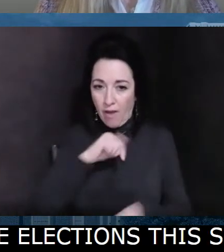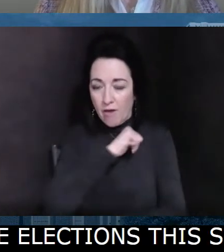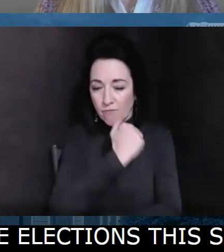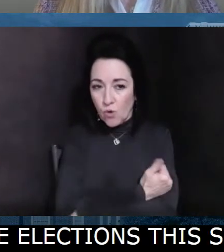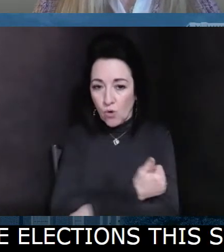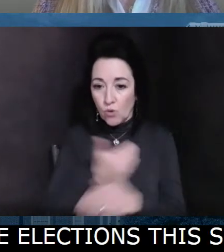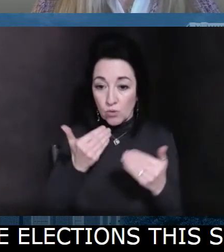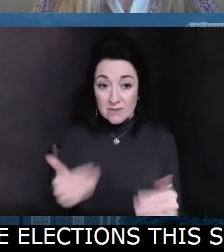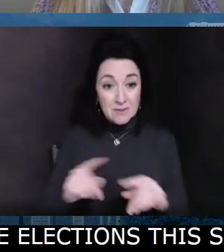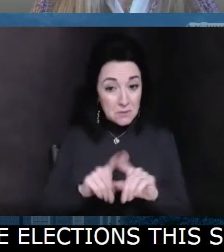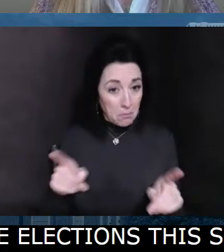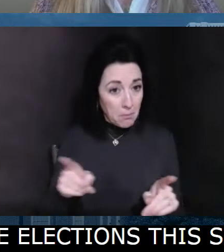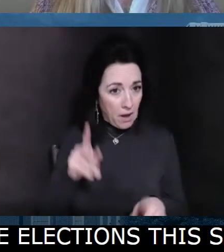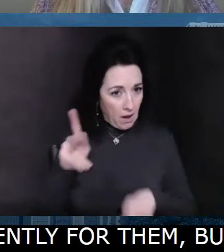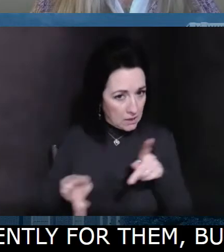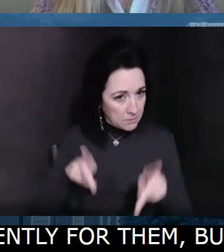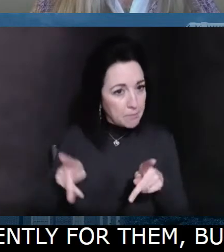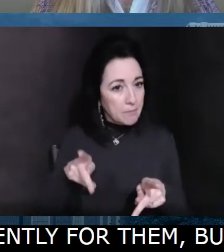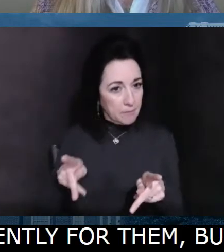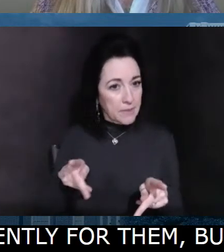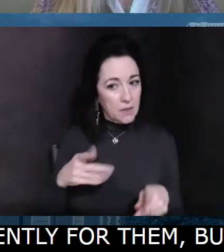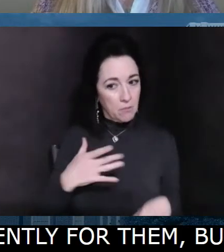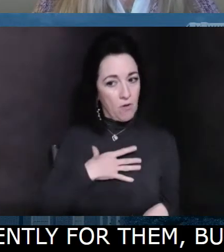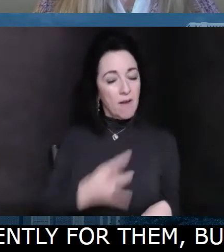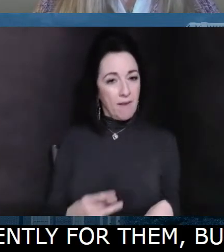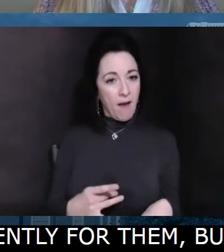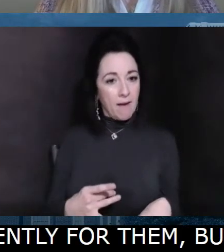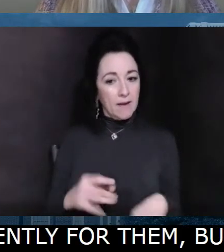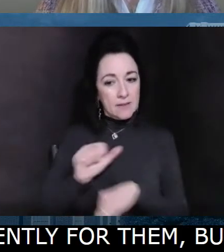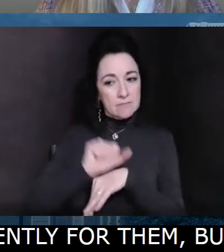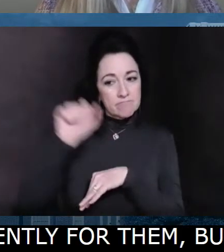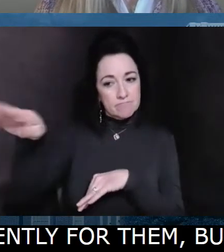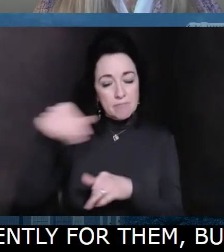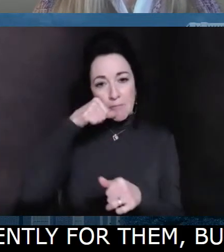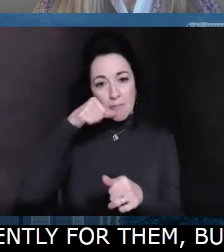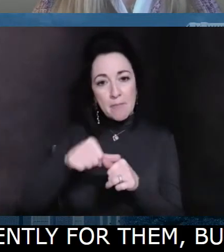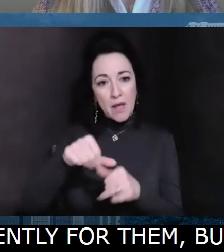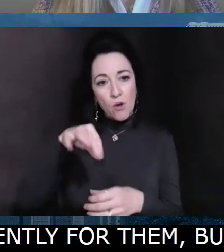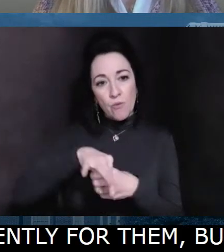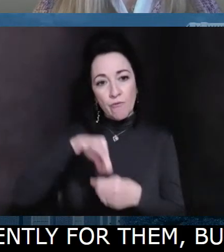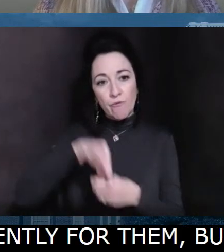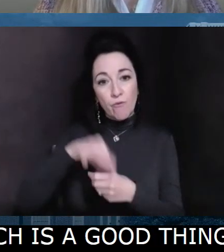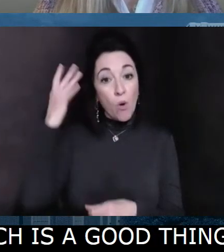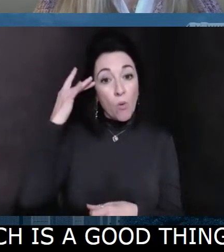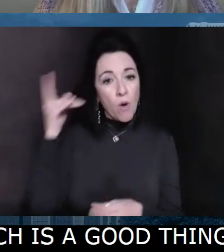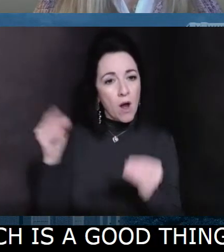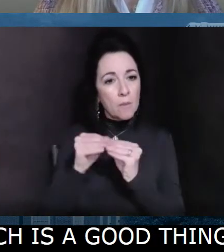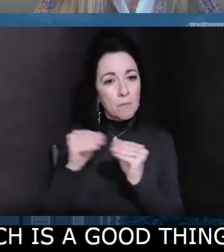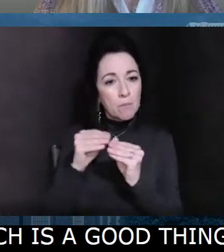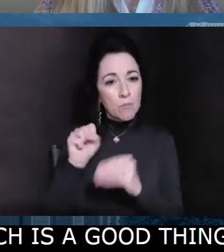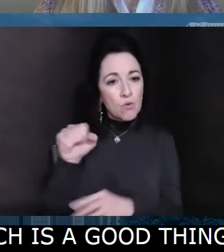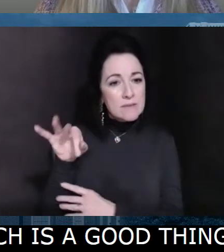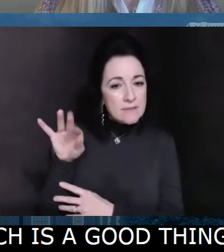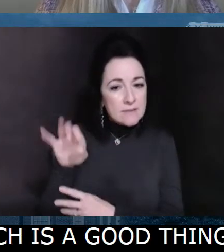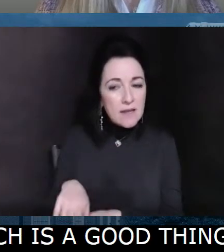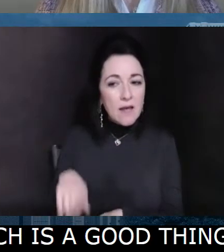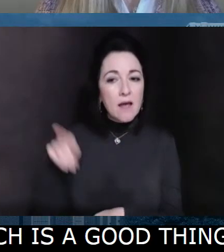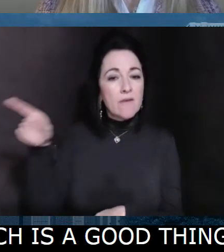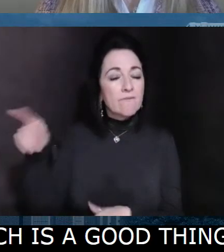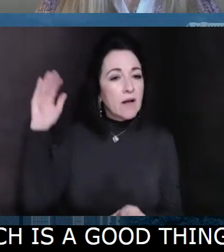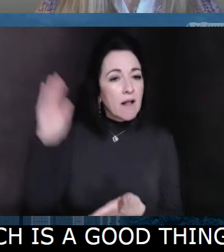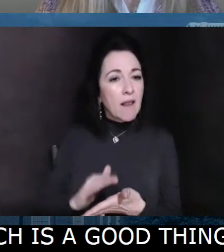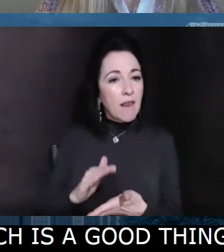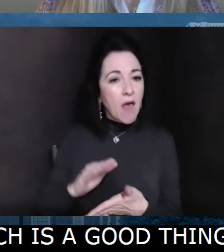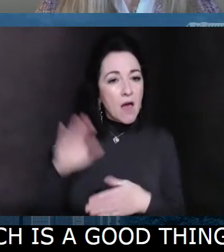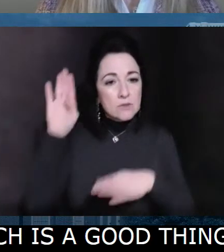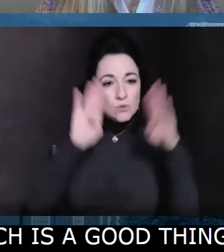from COVID-19. So I don't know if there's anything else. Nothing comes immediately to mind at the top